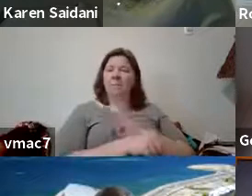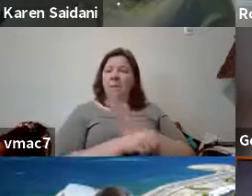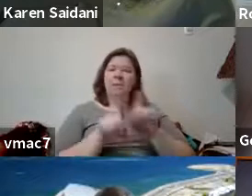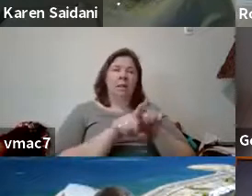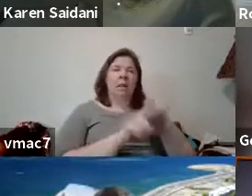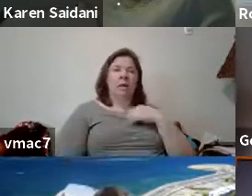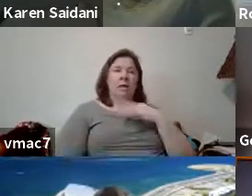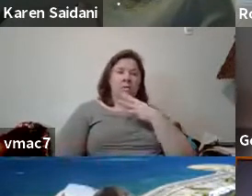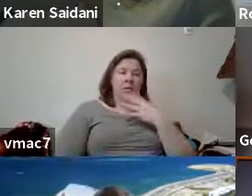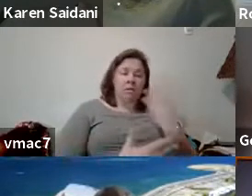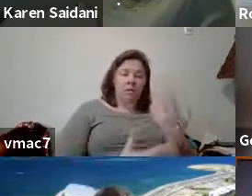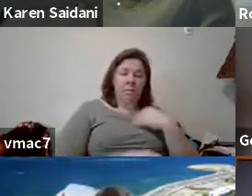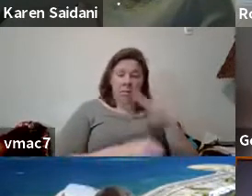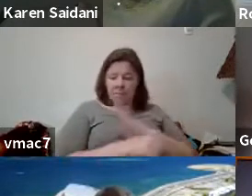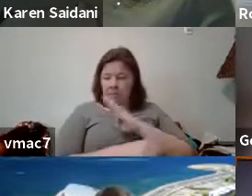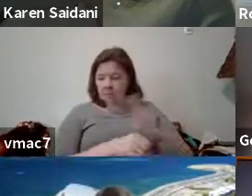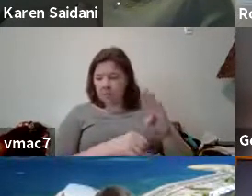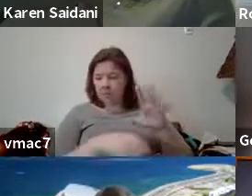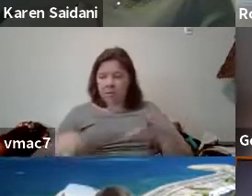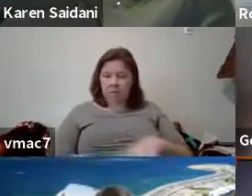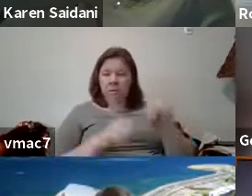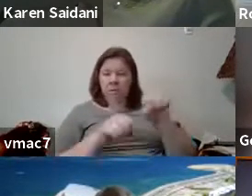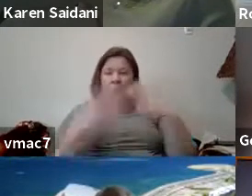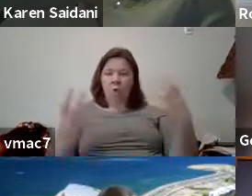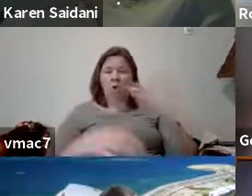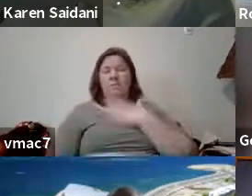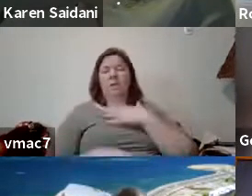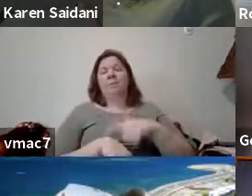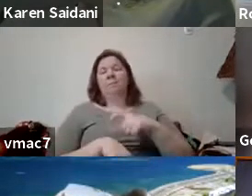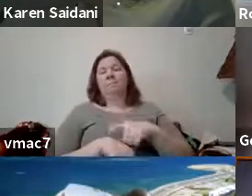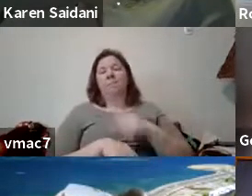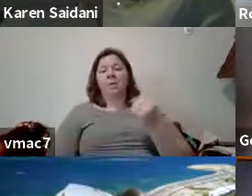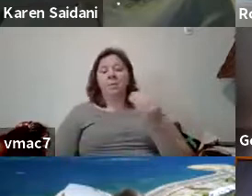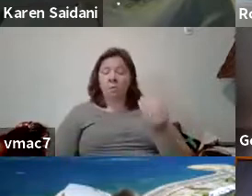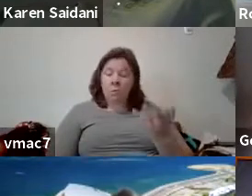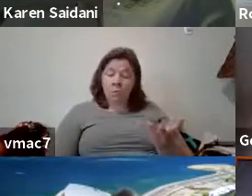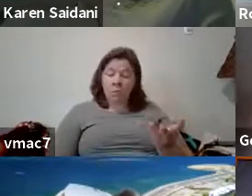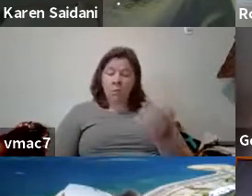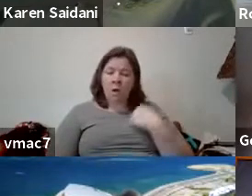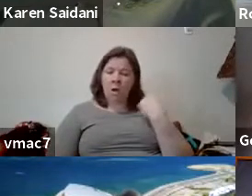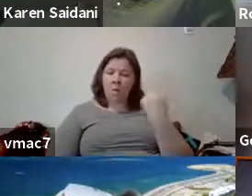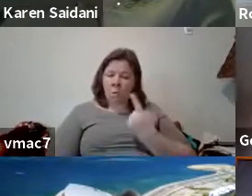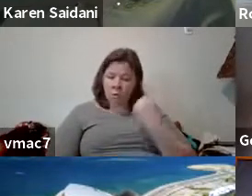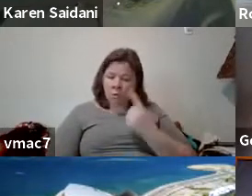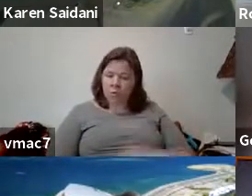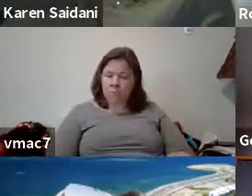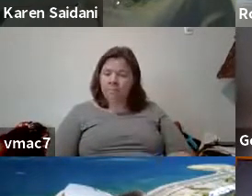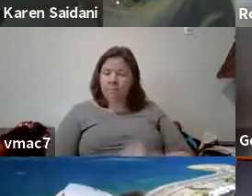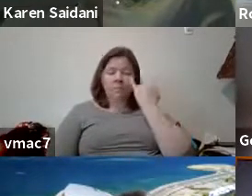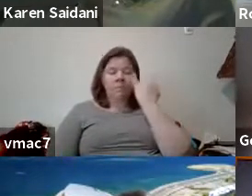you know, my business, you know, takes a lot of my time. So I'm wondering